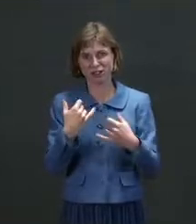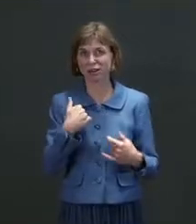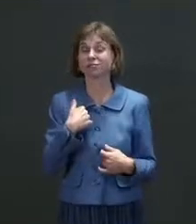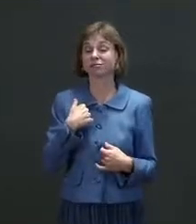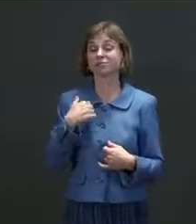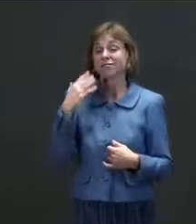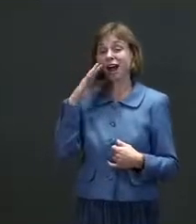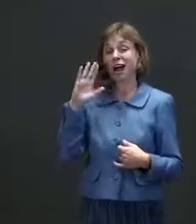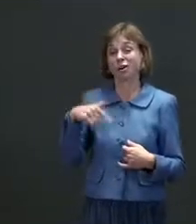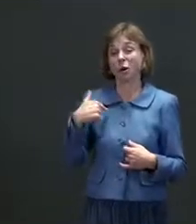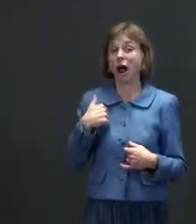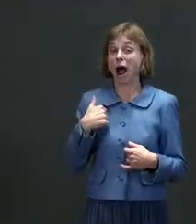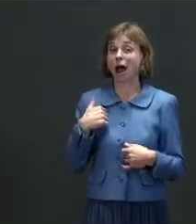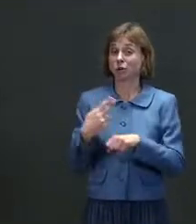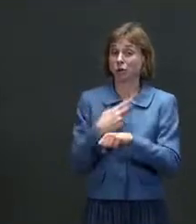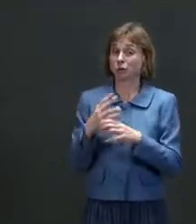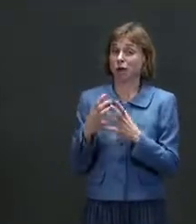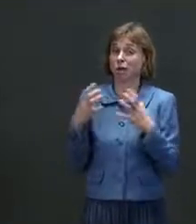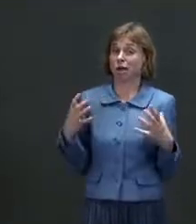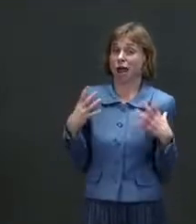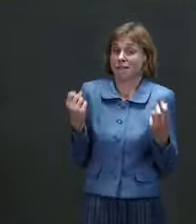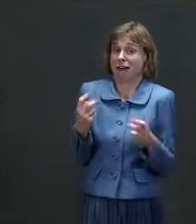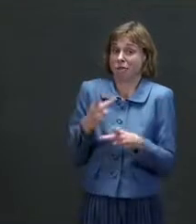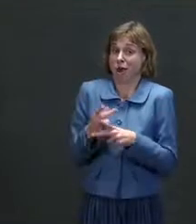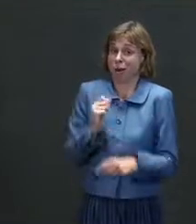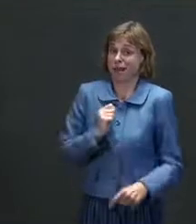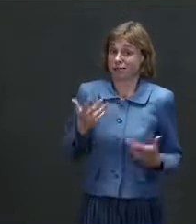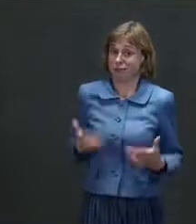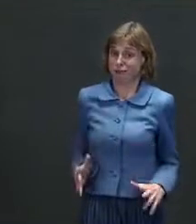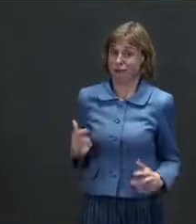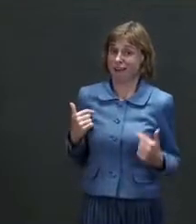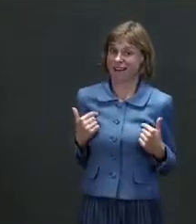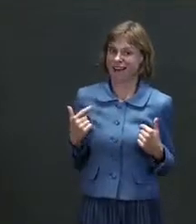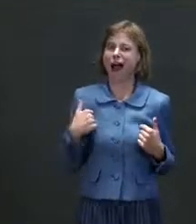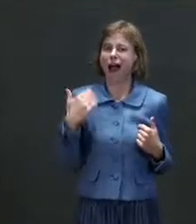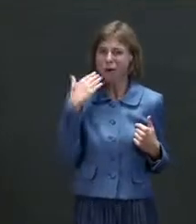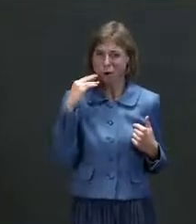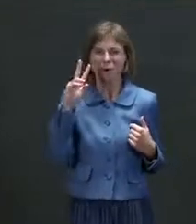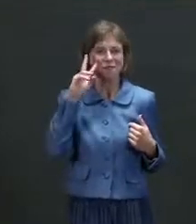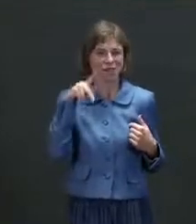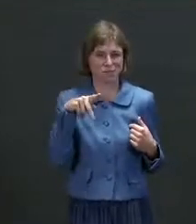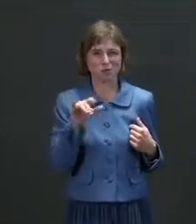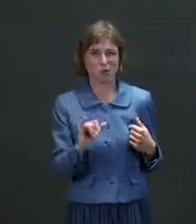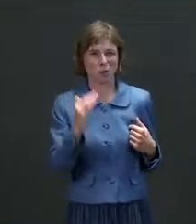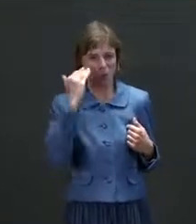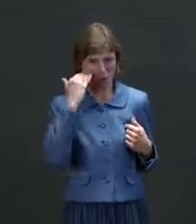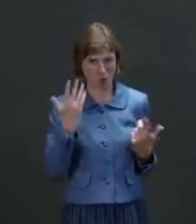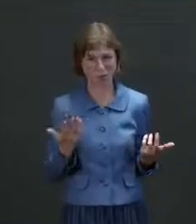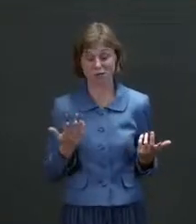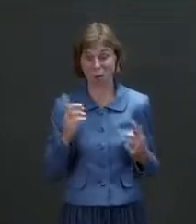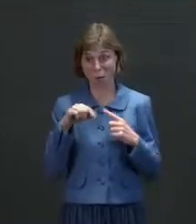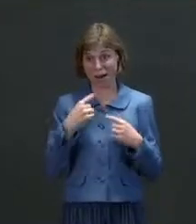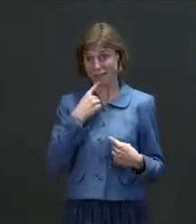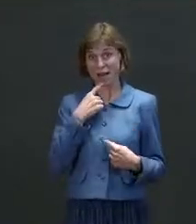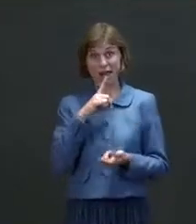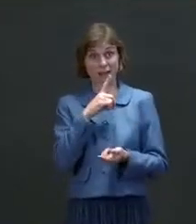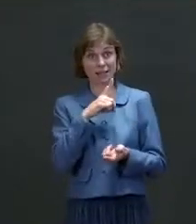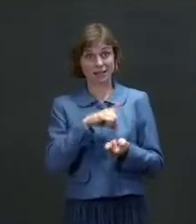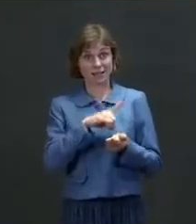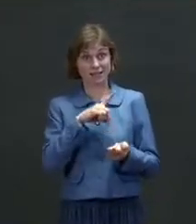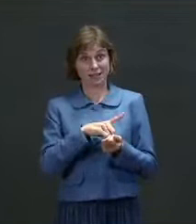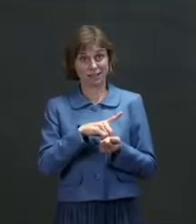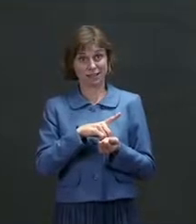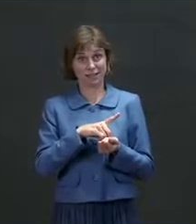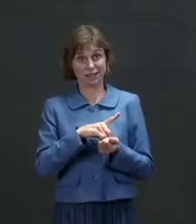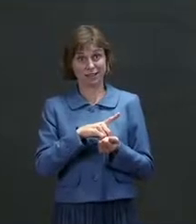significant consumer of health care, I can tell, I know the Vice President knows this when I say it, doctors let you live. Nurses